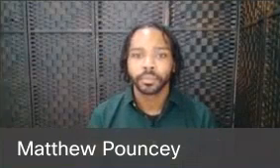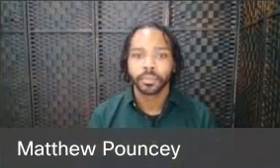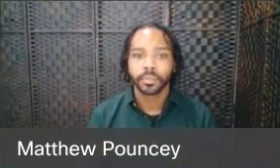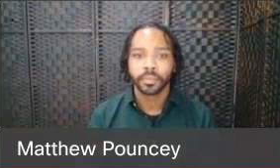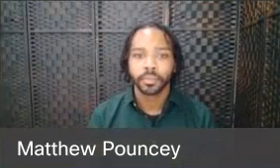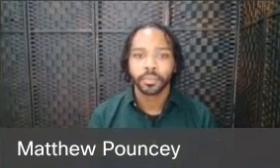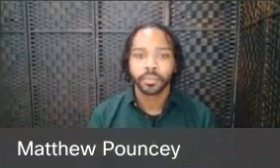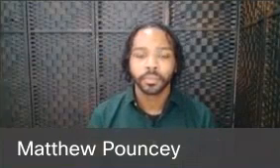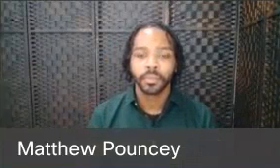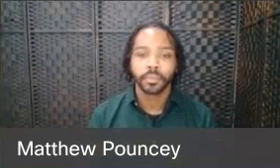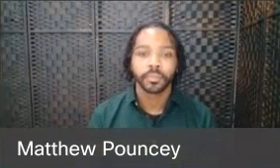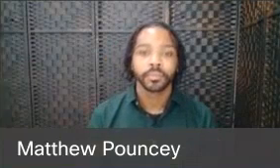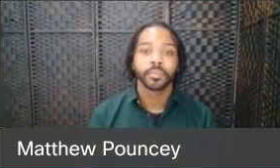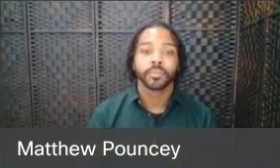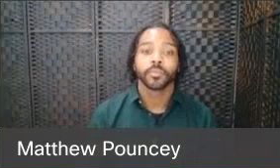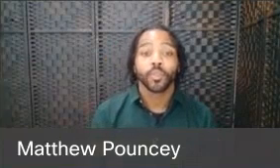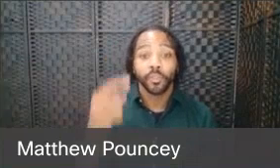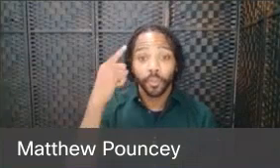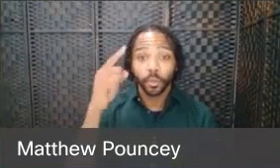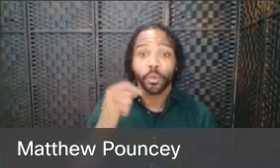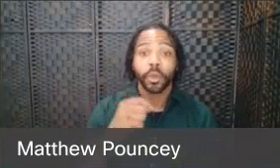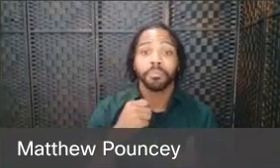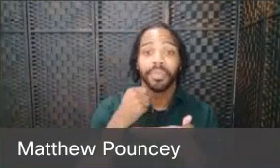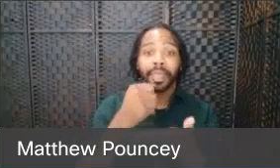So by placement type,